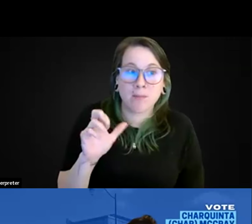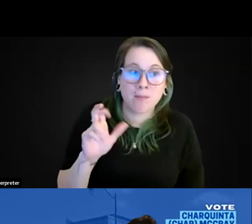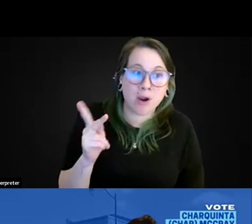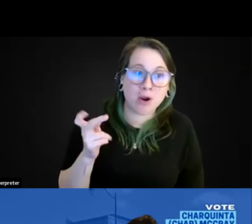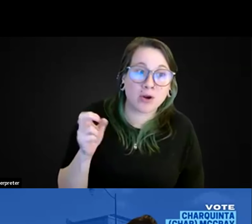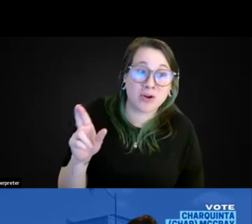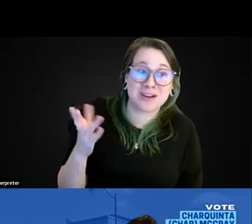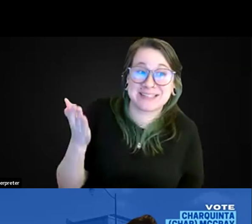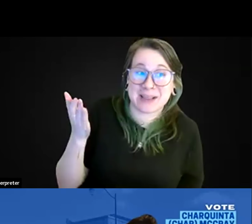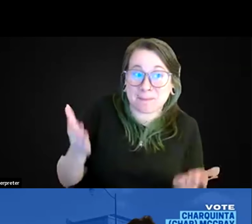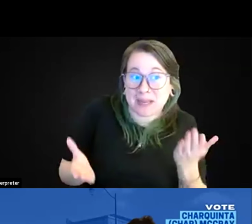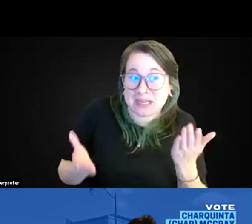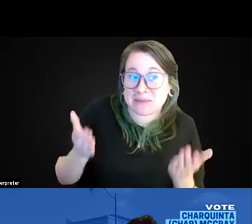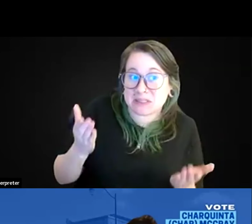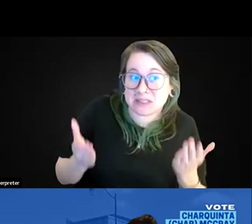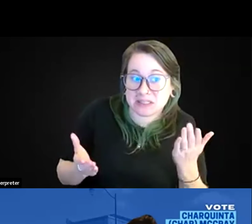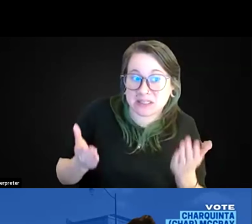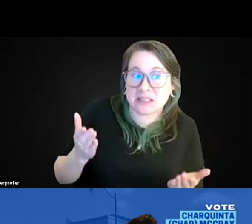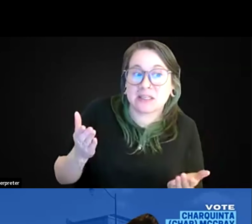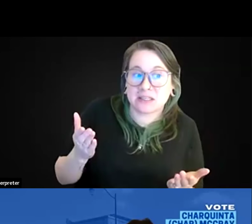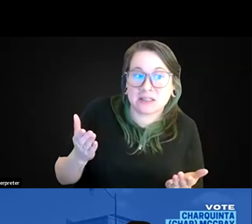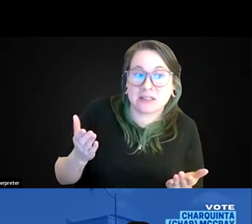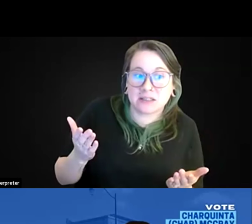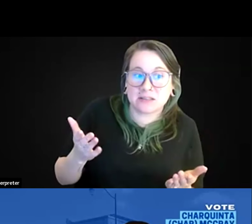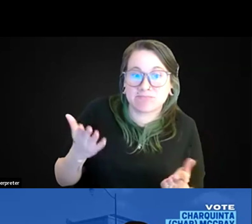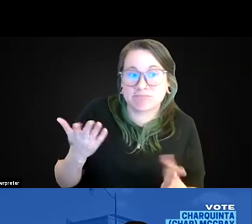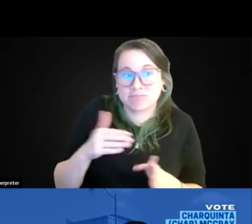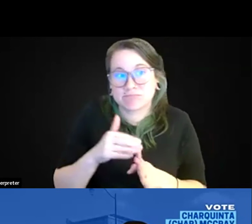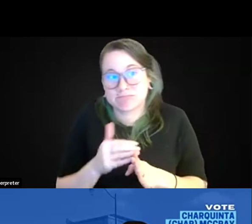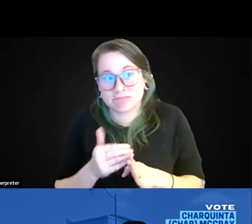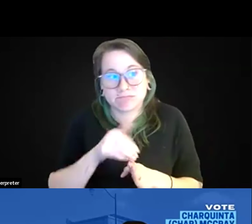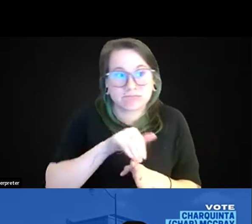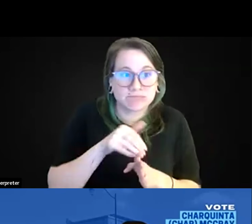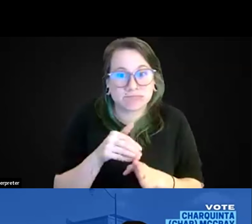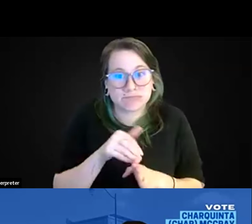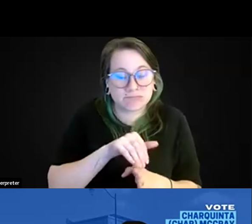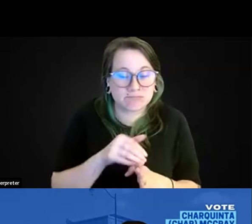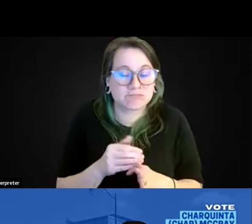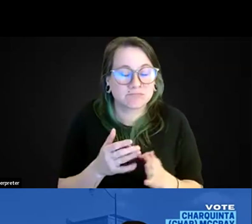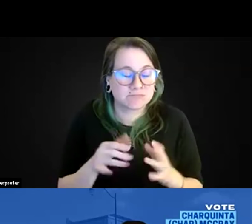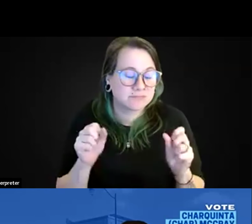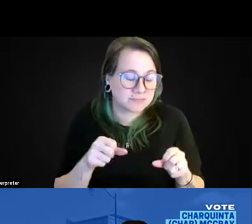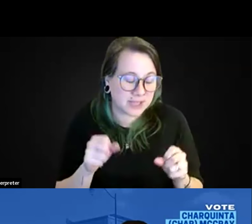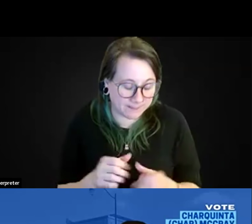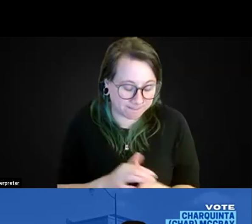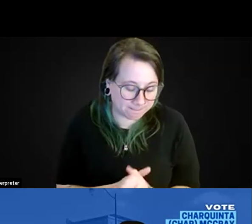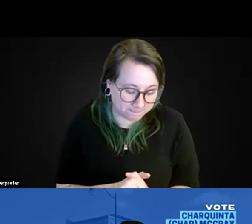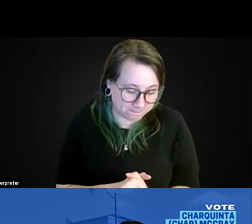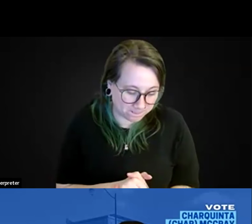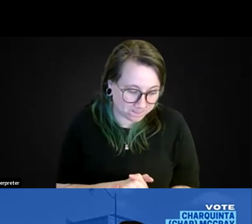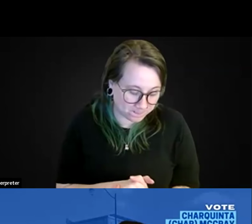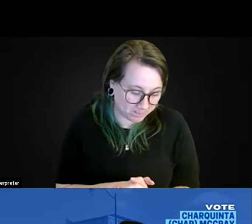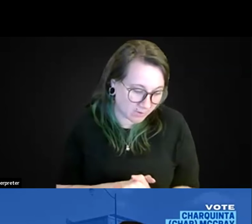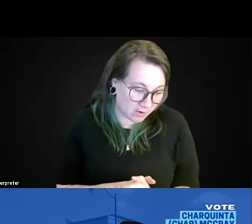maybe as far as, you know, who's Yeah. gonna, yeah. So